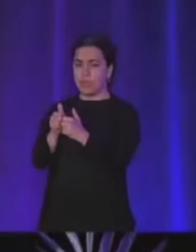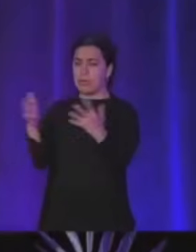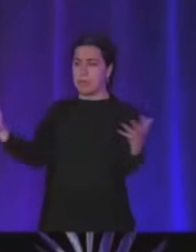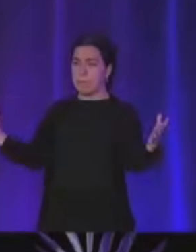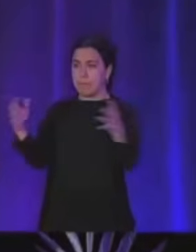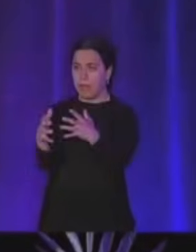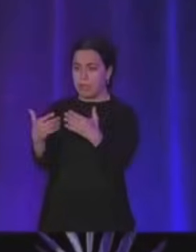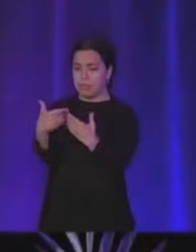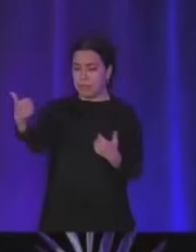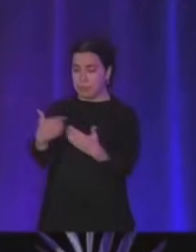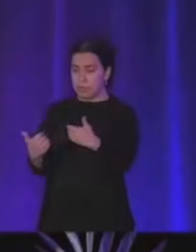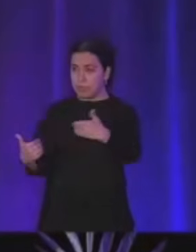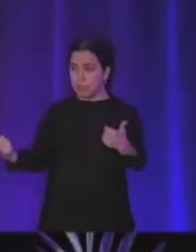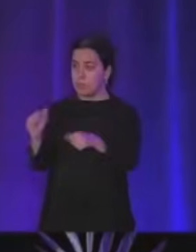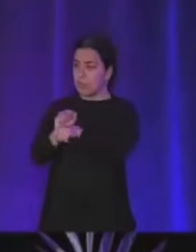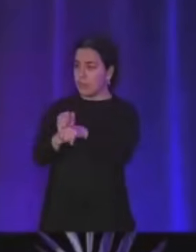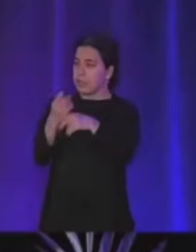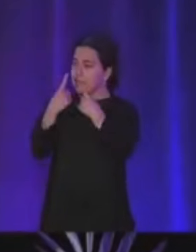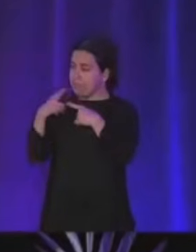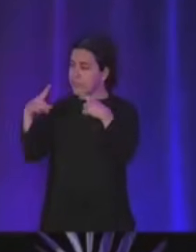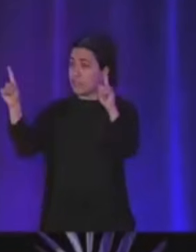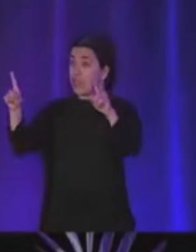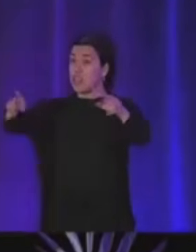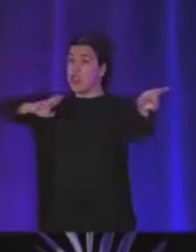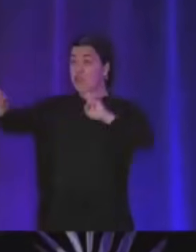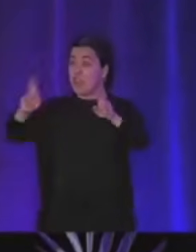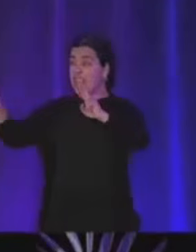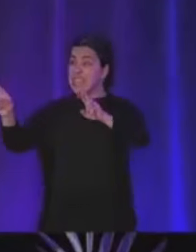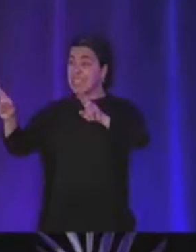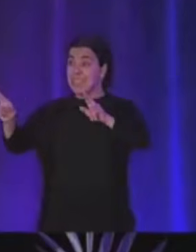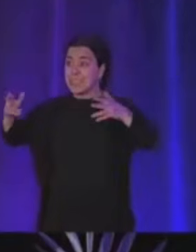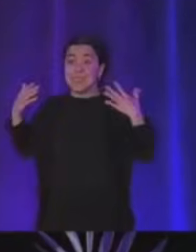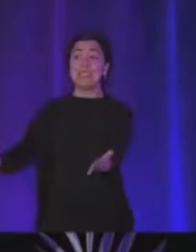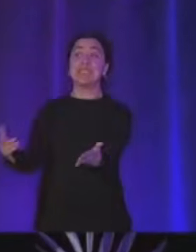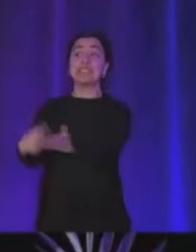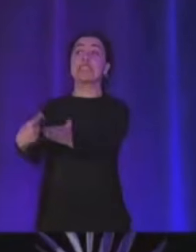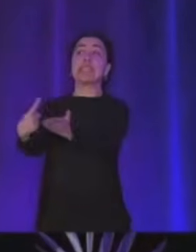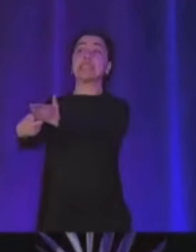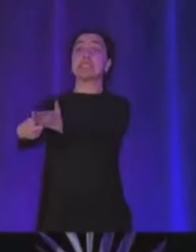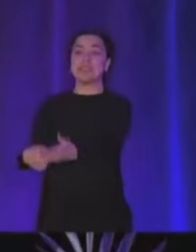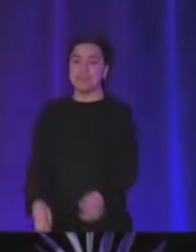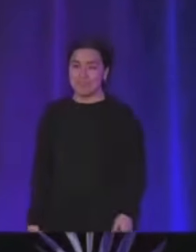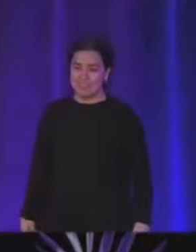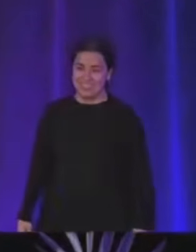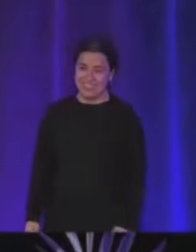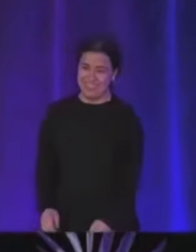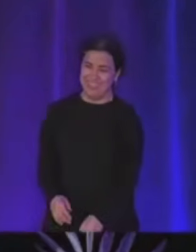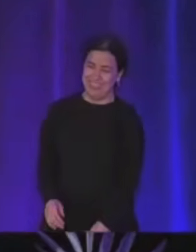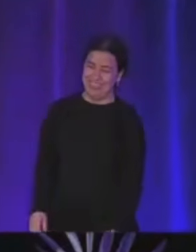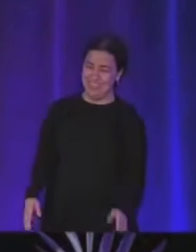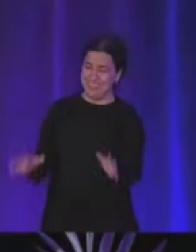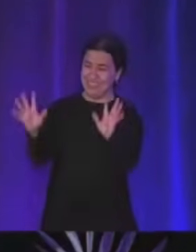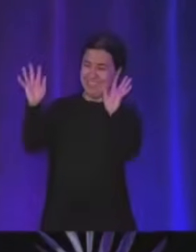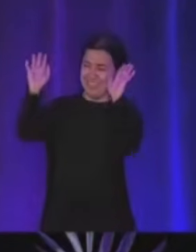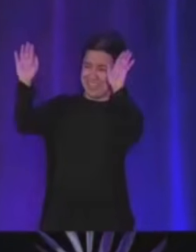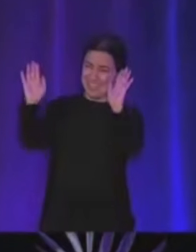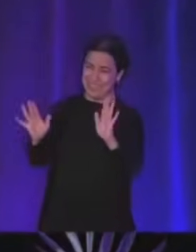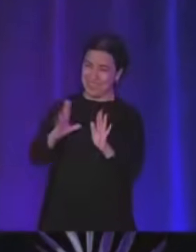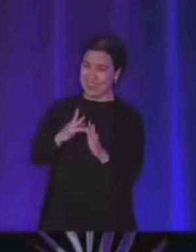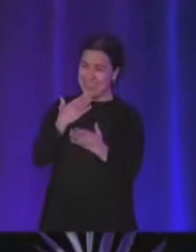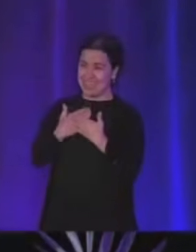them separated to work efficiently. Are y'all ready to dive in? Yeah. Yes. Cool. Yay.